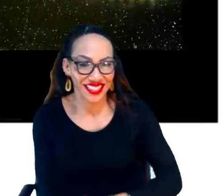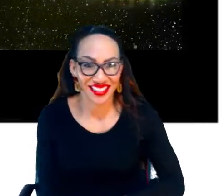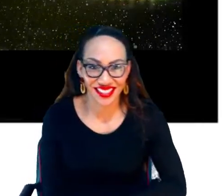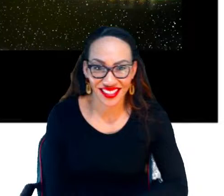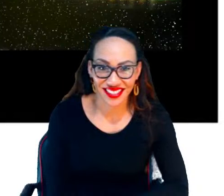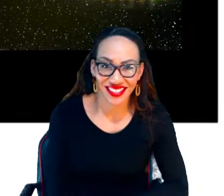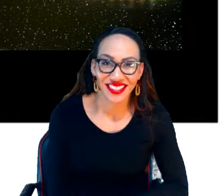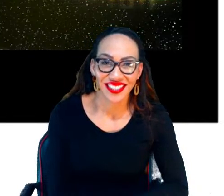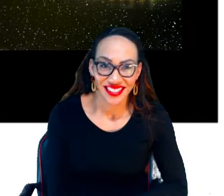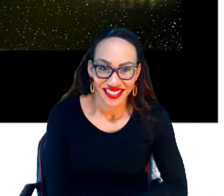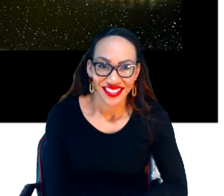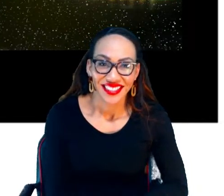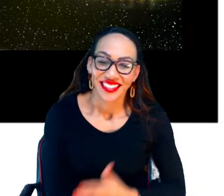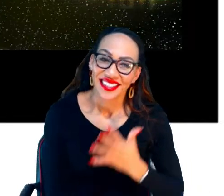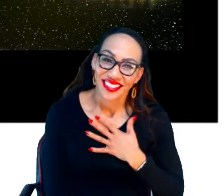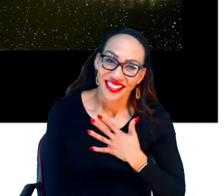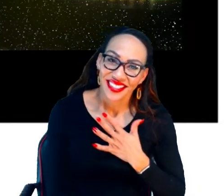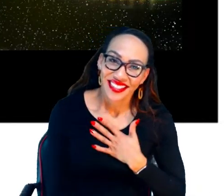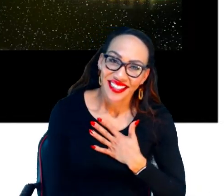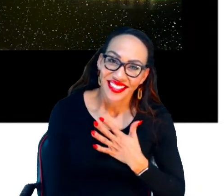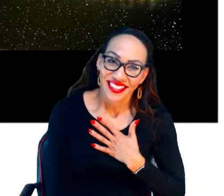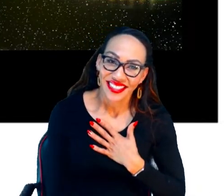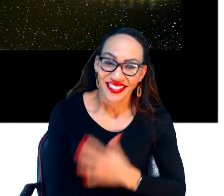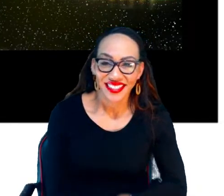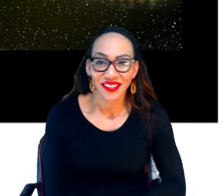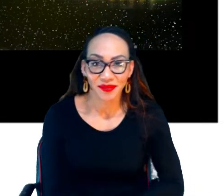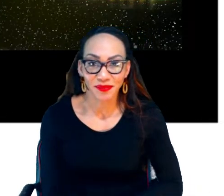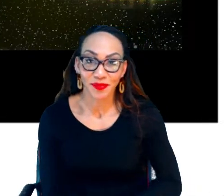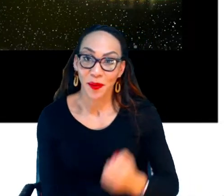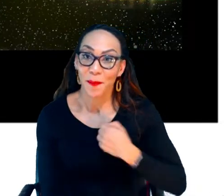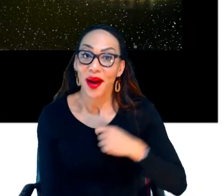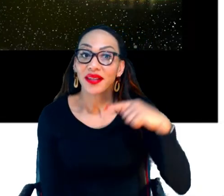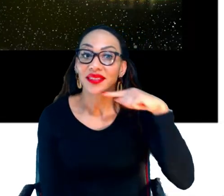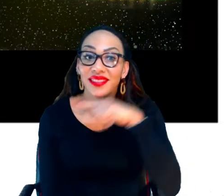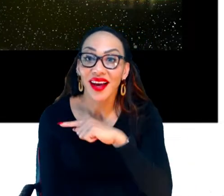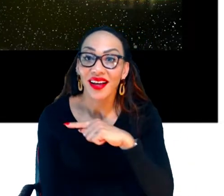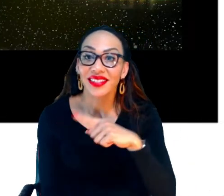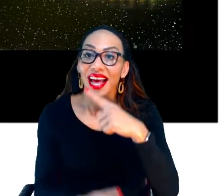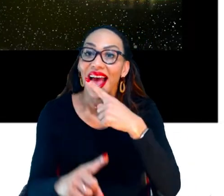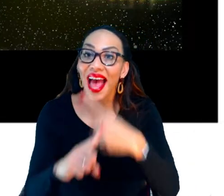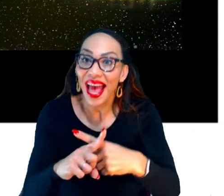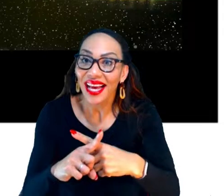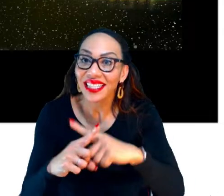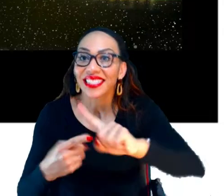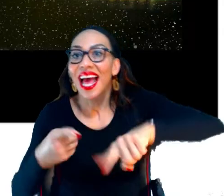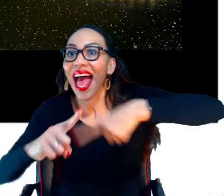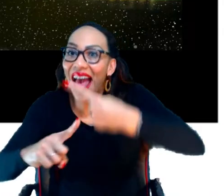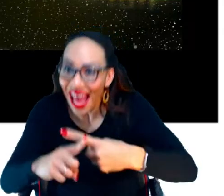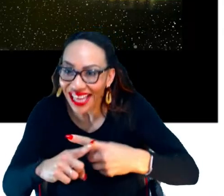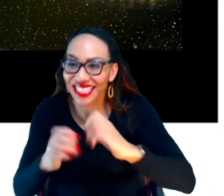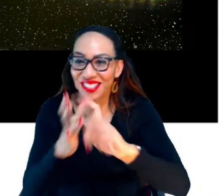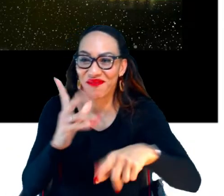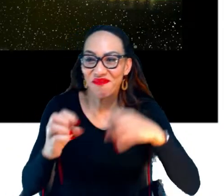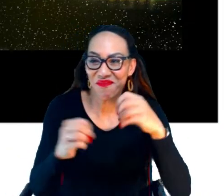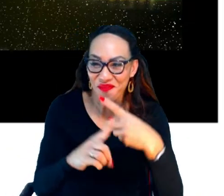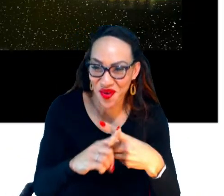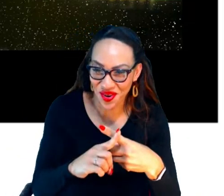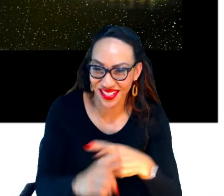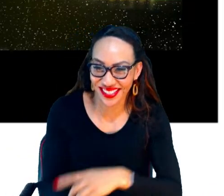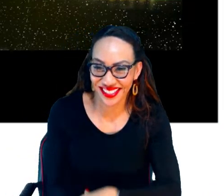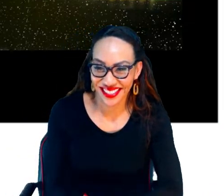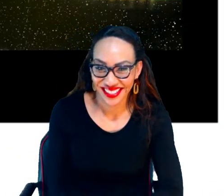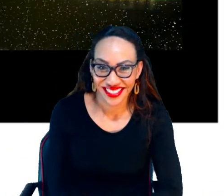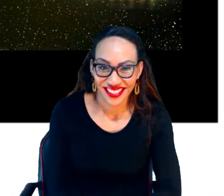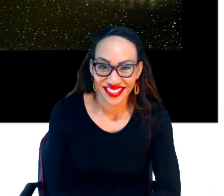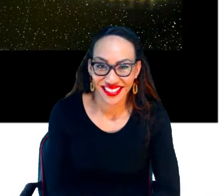All right. So that's my son's Xbox, Xbox. And this is this is just opening it up and